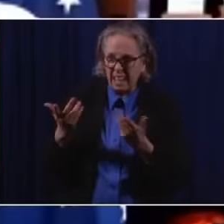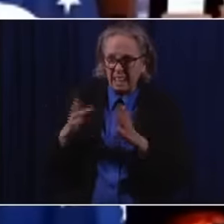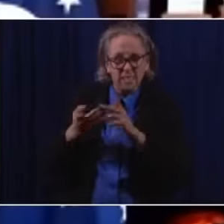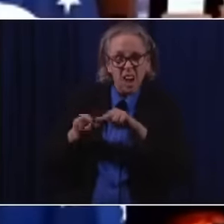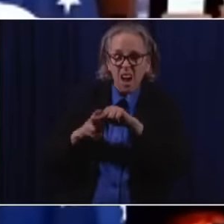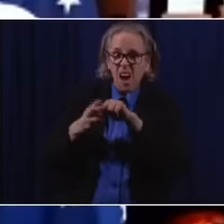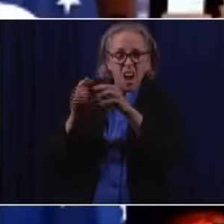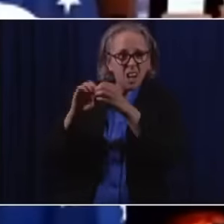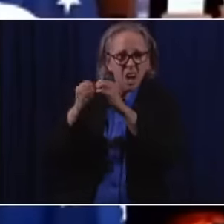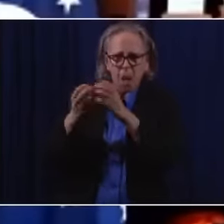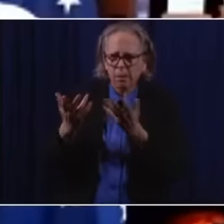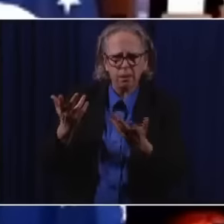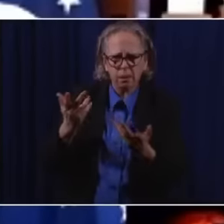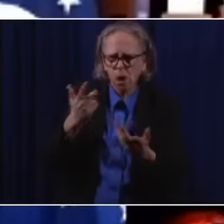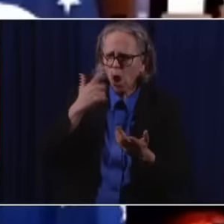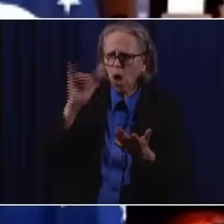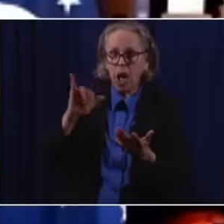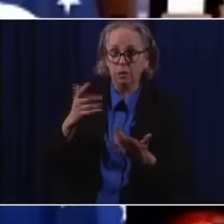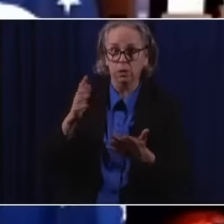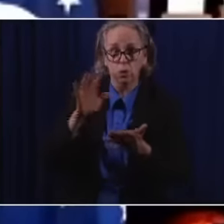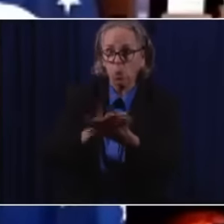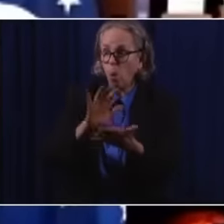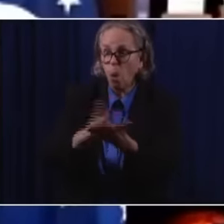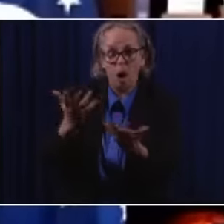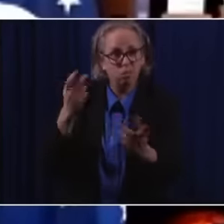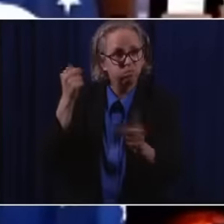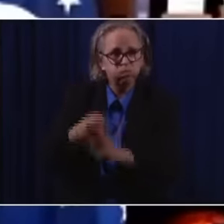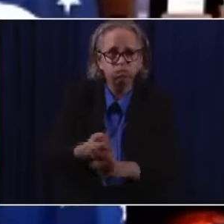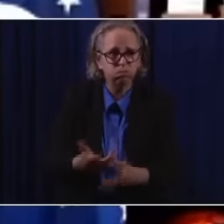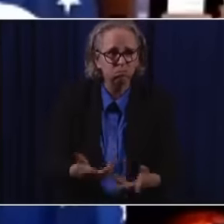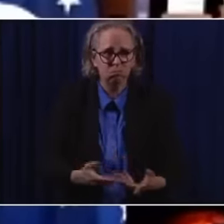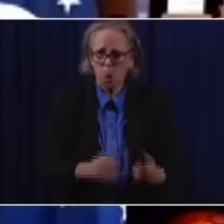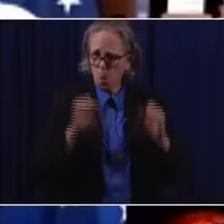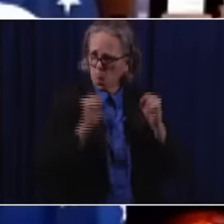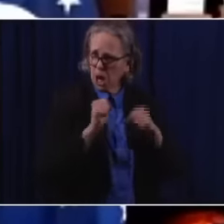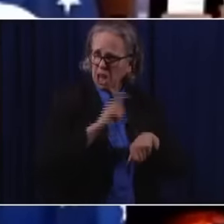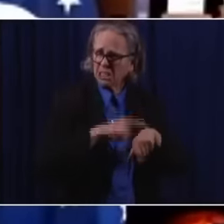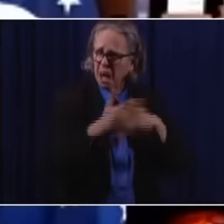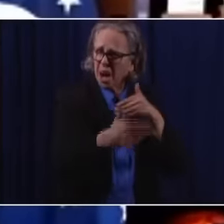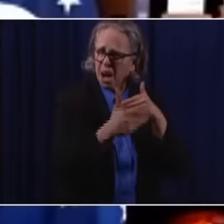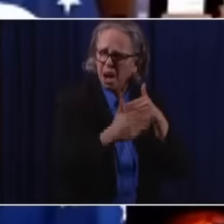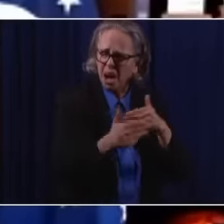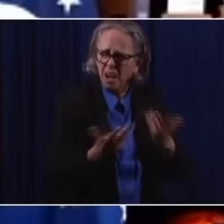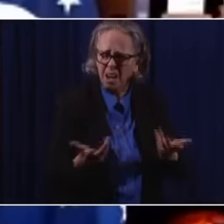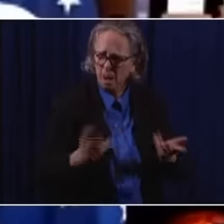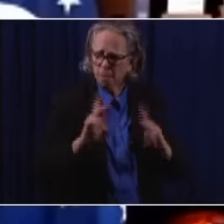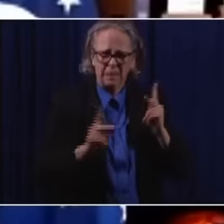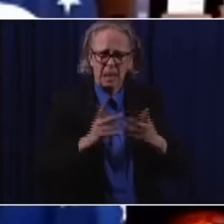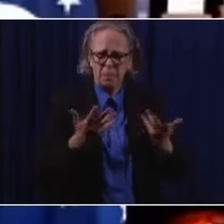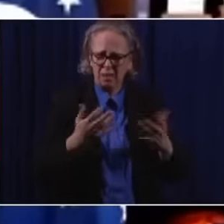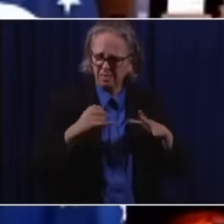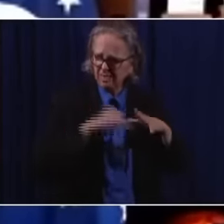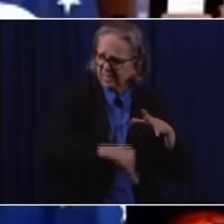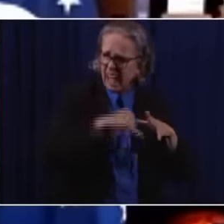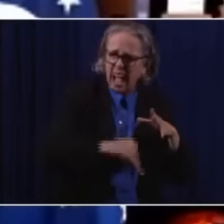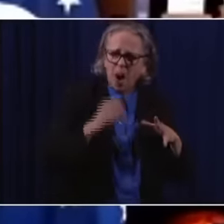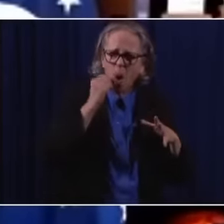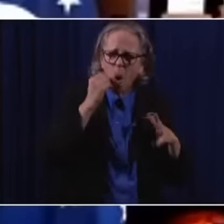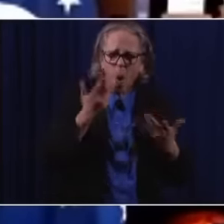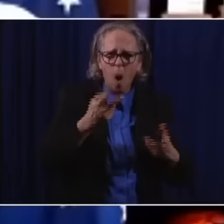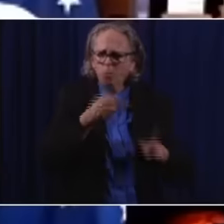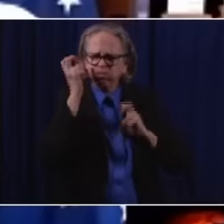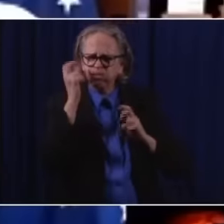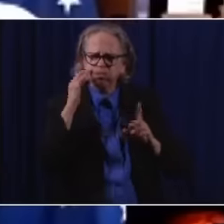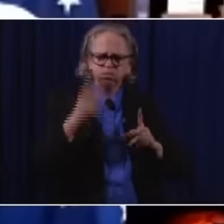in that as it's getting colder, as people are going to spend more time inside, and unless we take some kind of action, it's very hard to break that